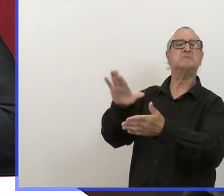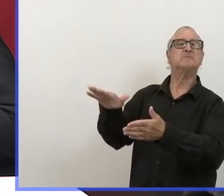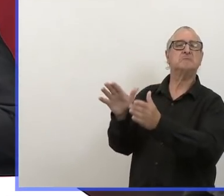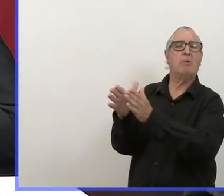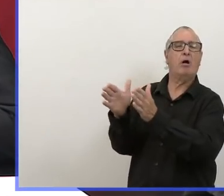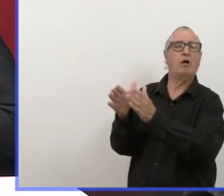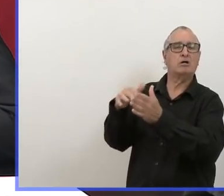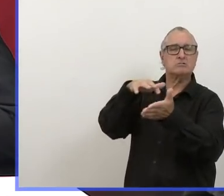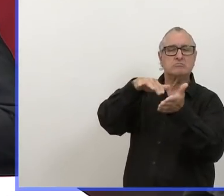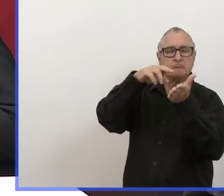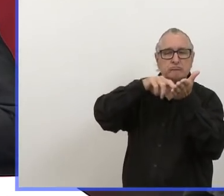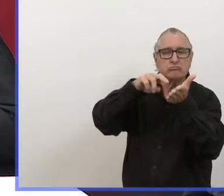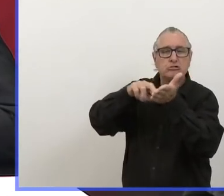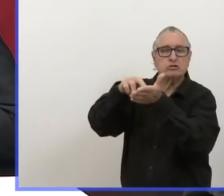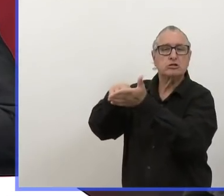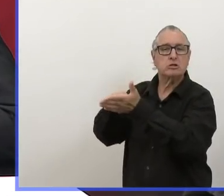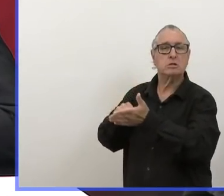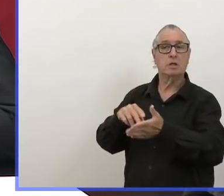Pfizer might have